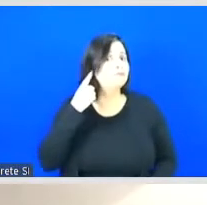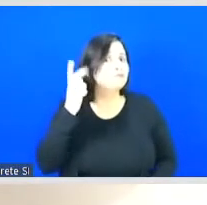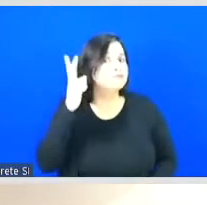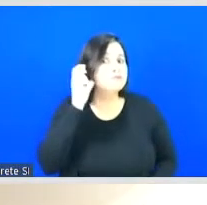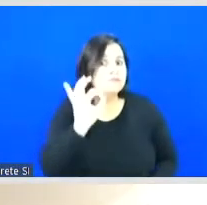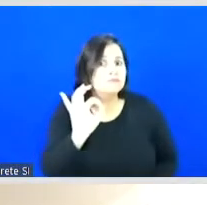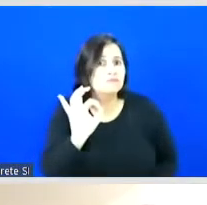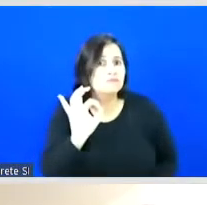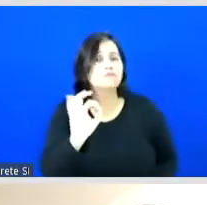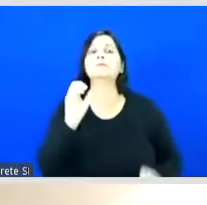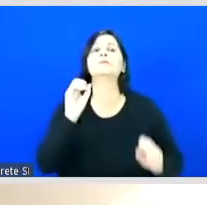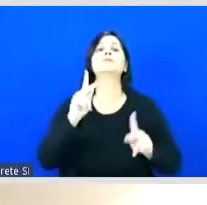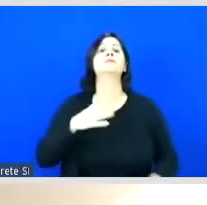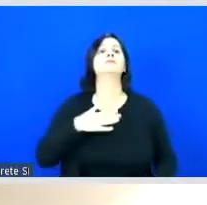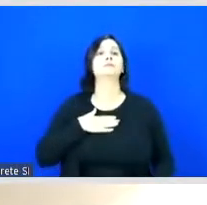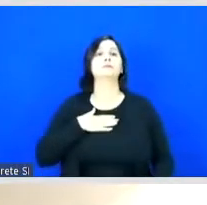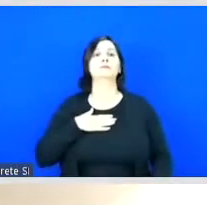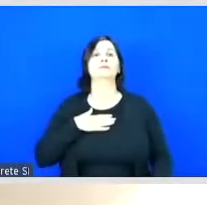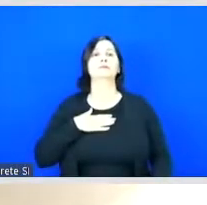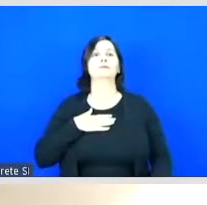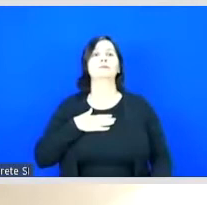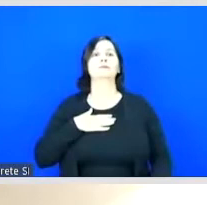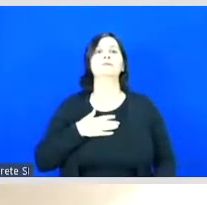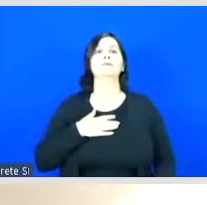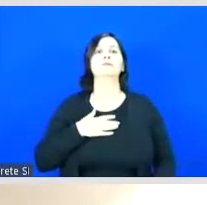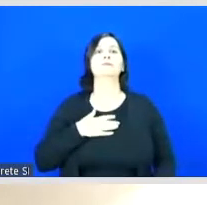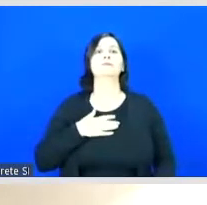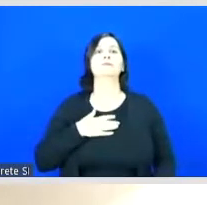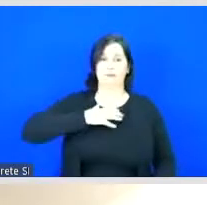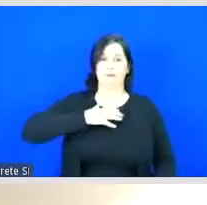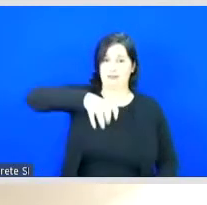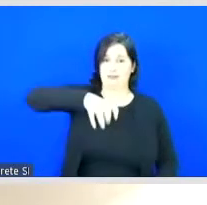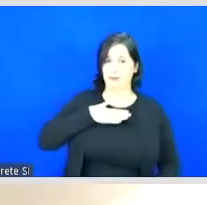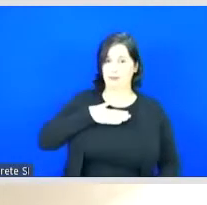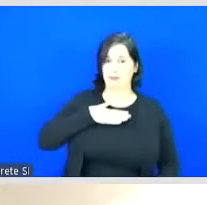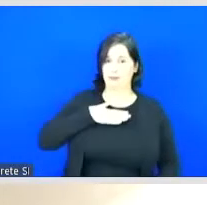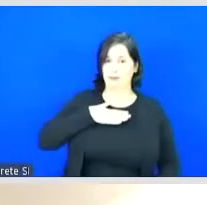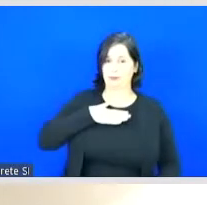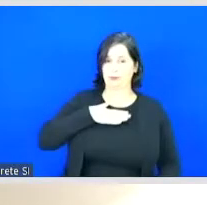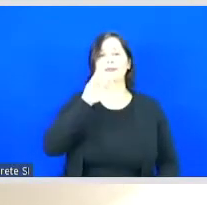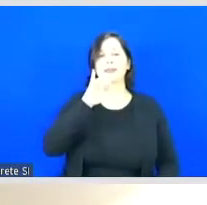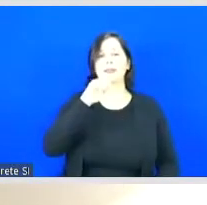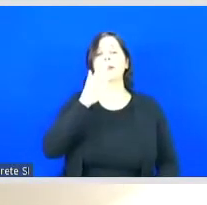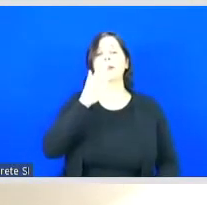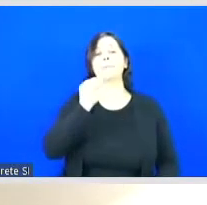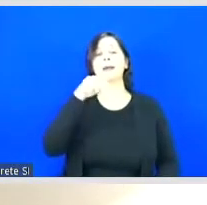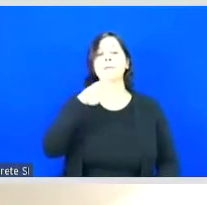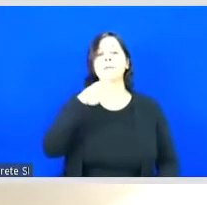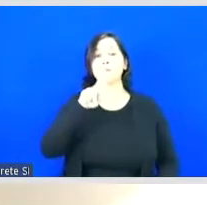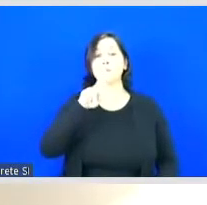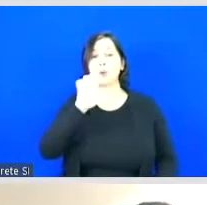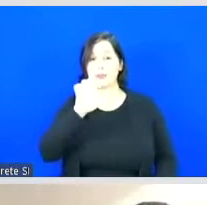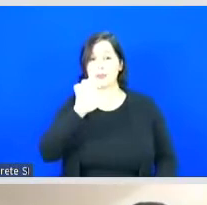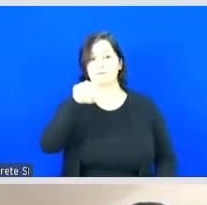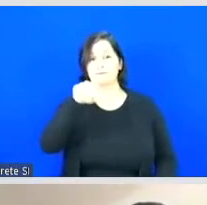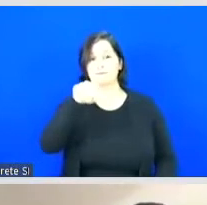doing is, in order to get more financing available, particularly for women, and to move their gender forward,